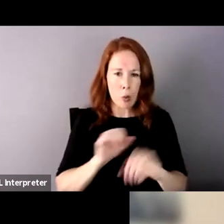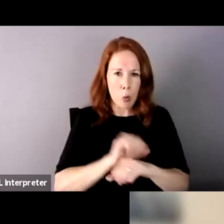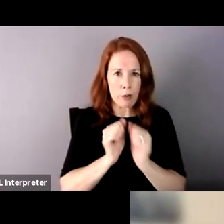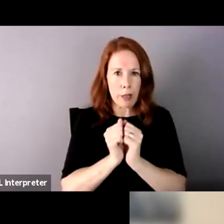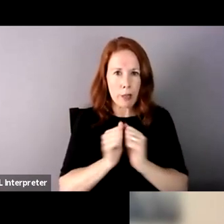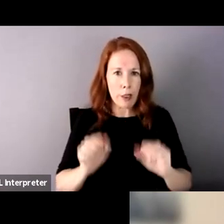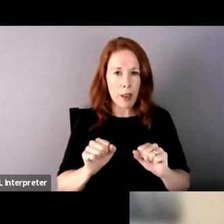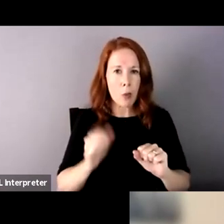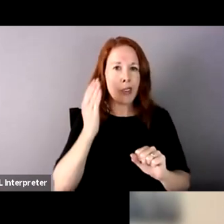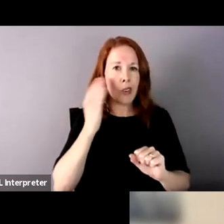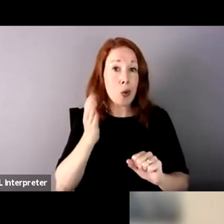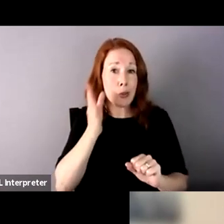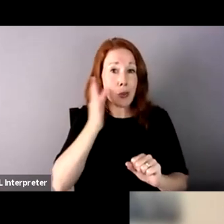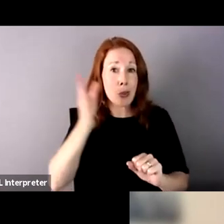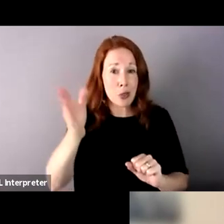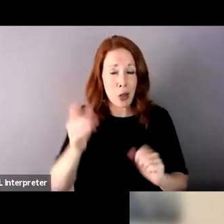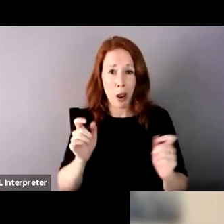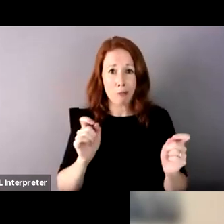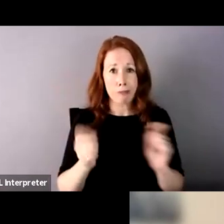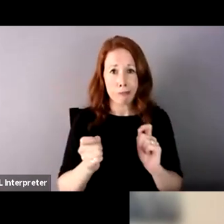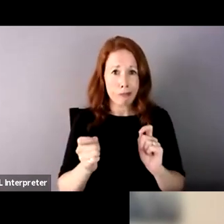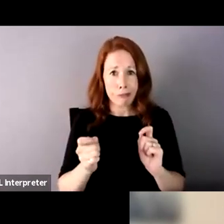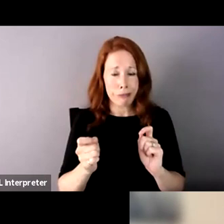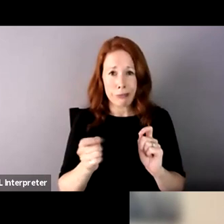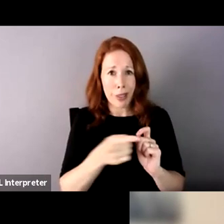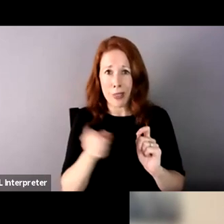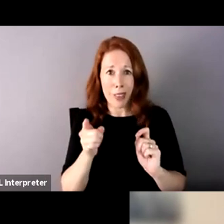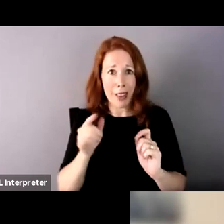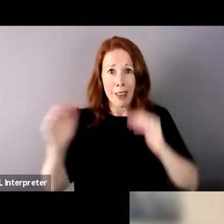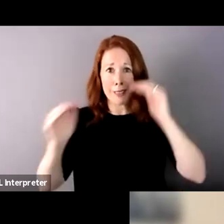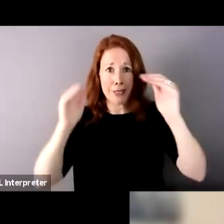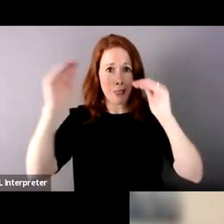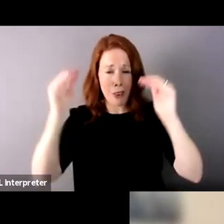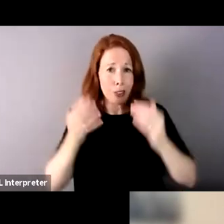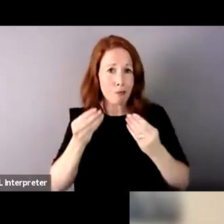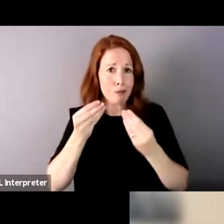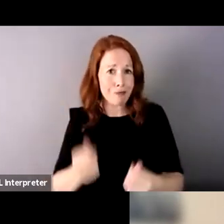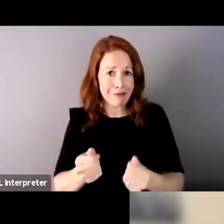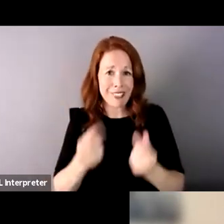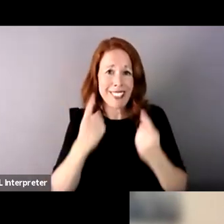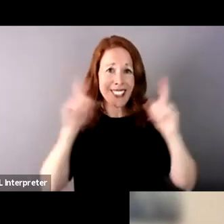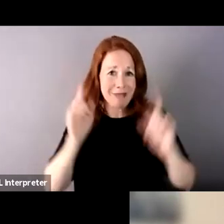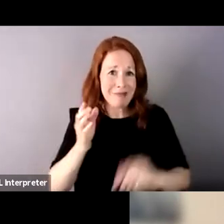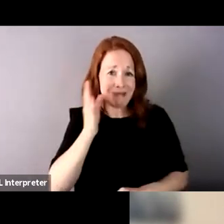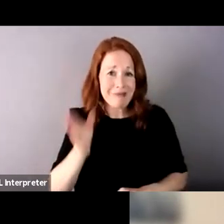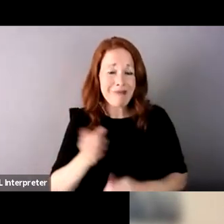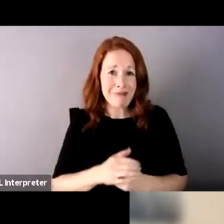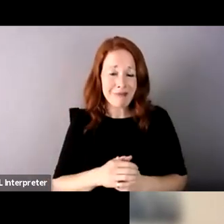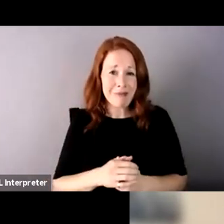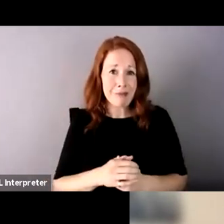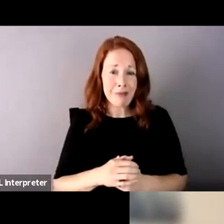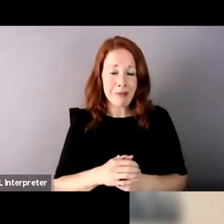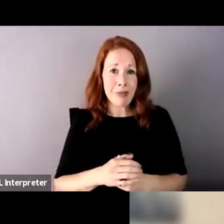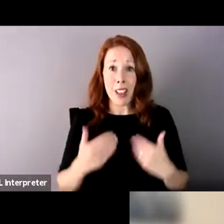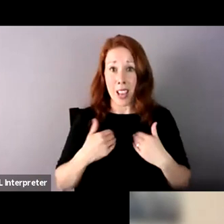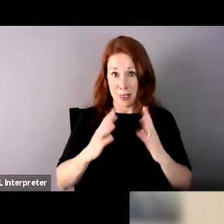such incredible outcomes and transition success for them as they move into adulthood. And I think back to the meetings that I've had with